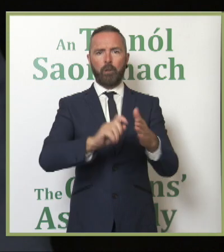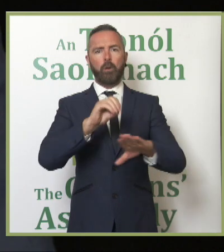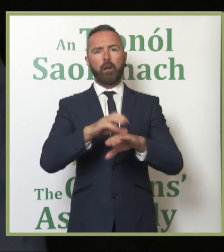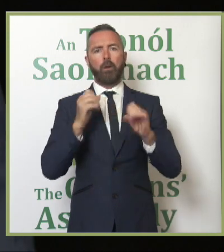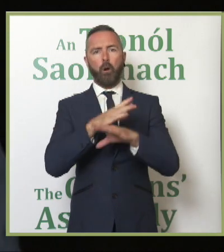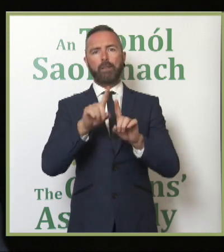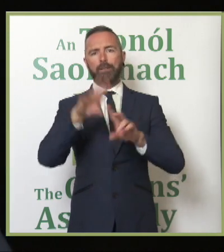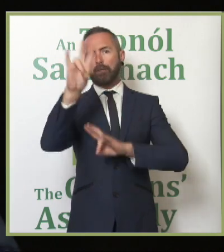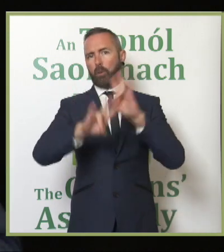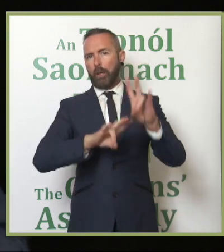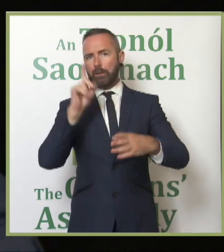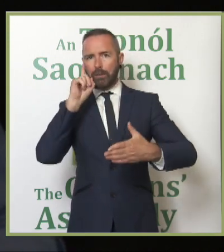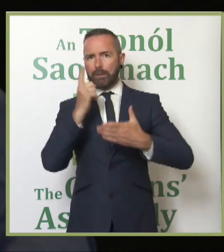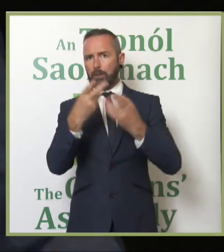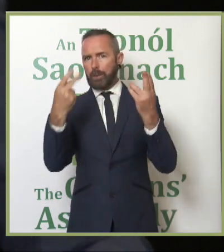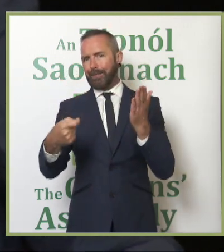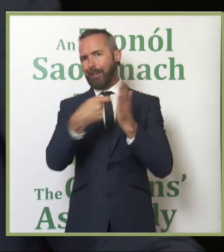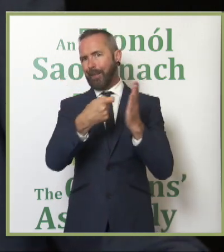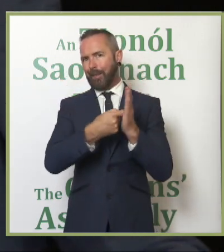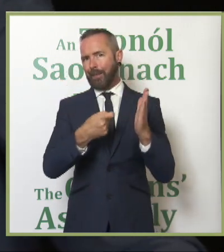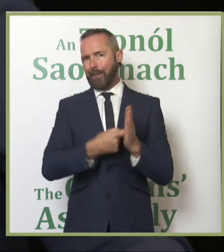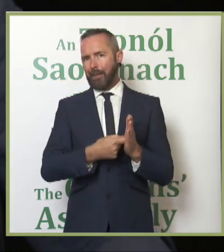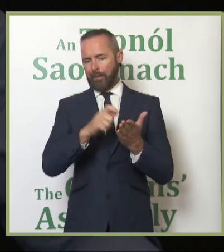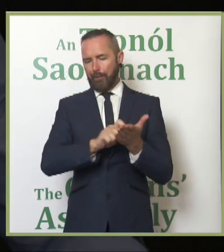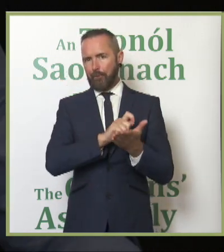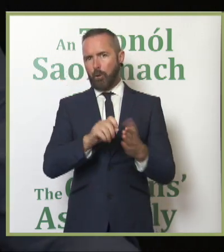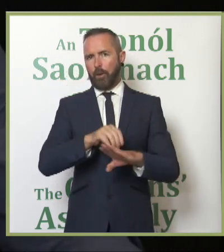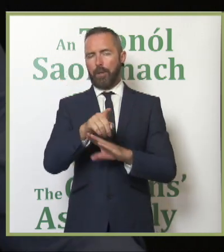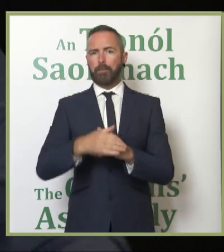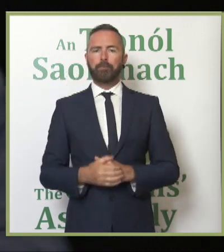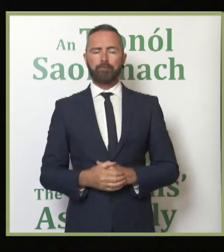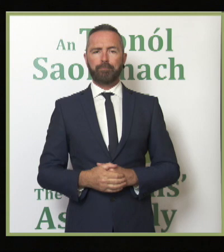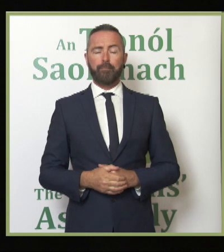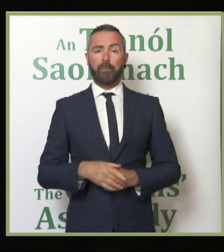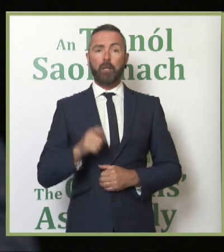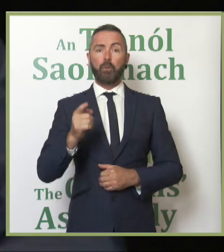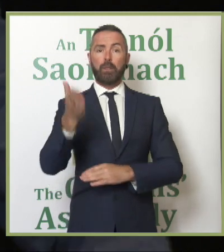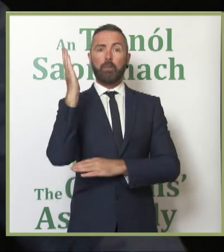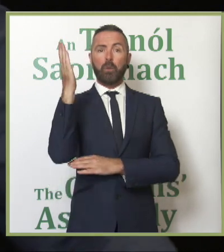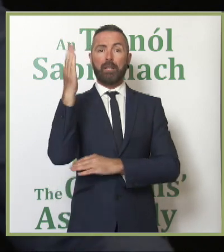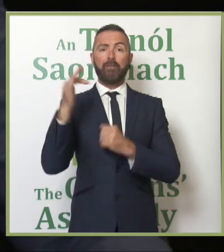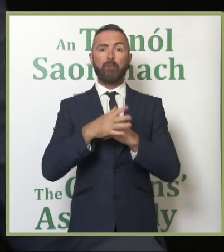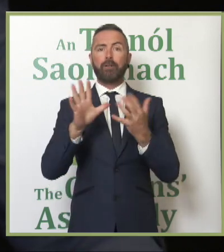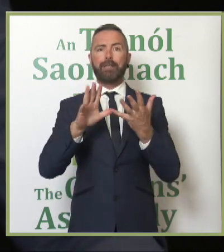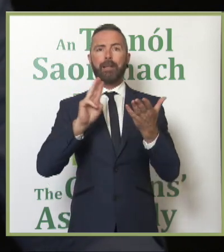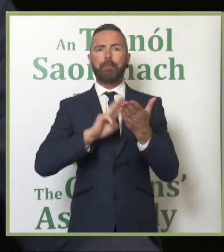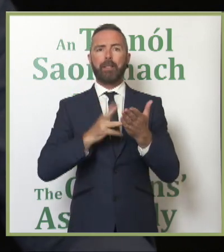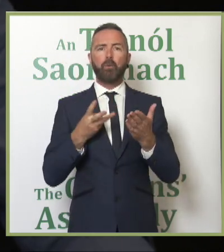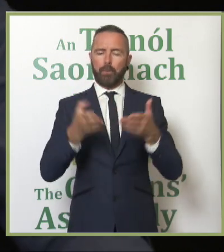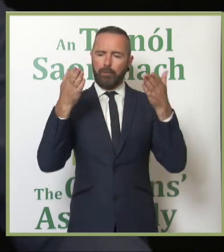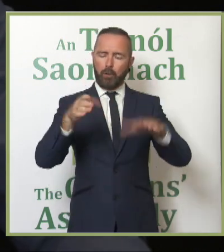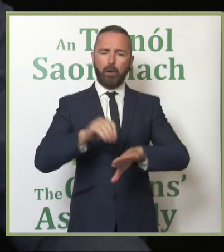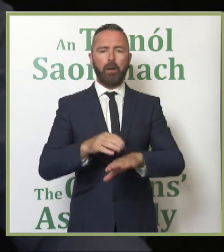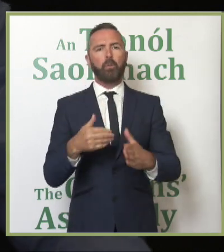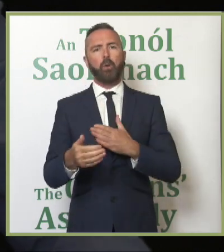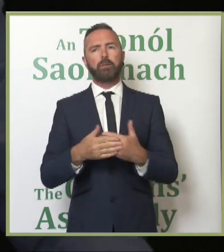all of the different questions that you decide need to be voted on. So this presentation for the next 10 minutes is really going to focus